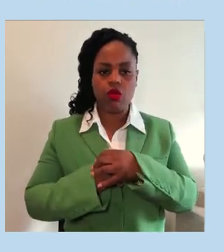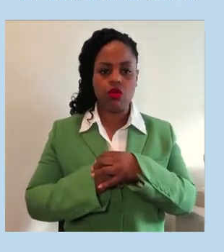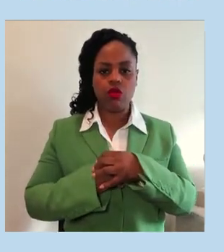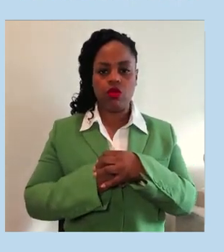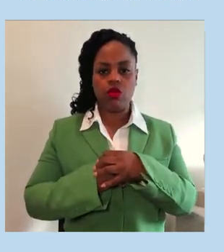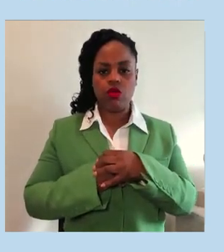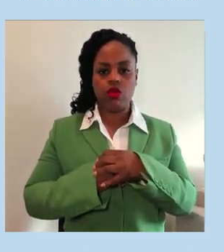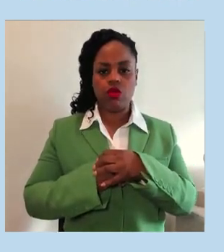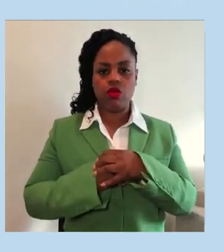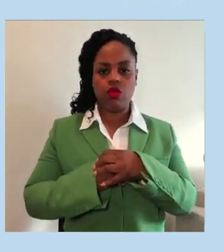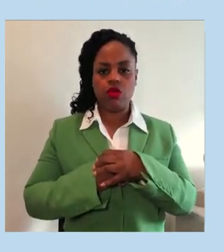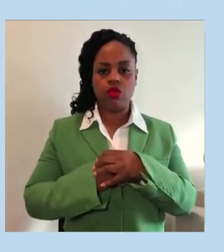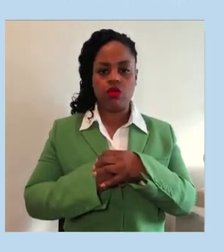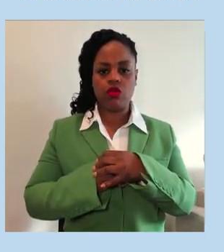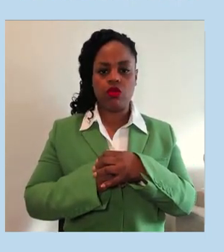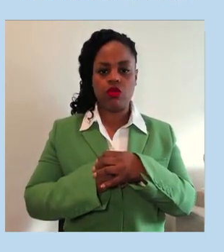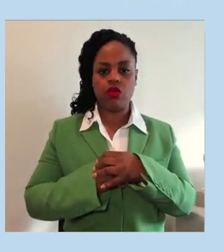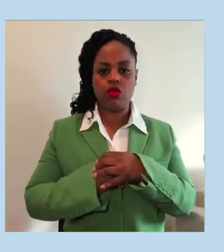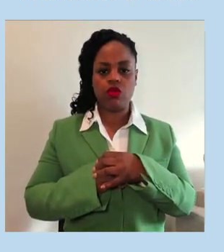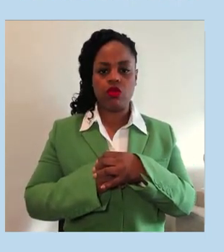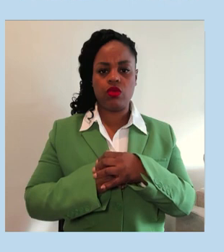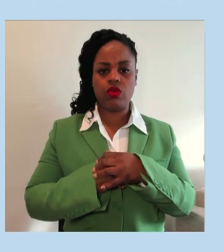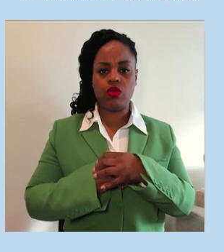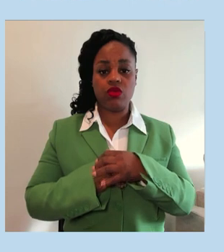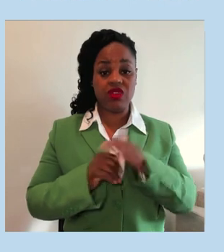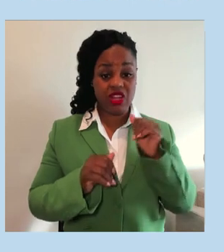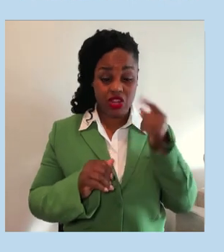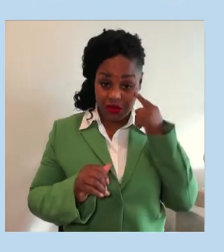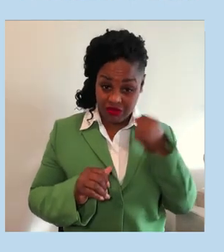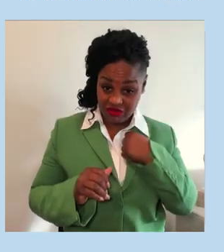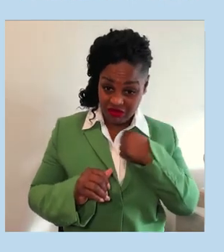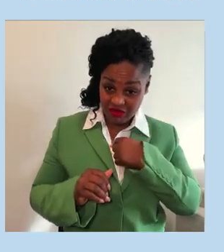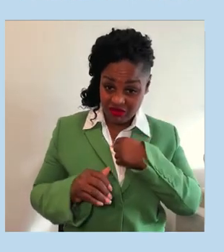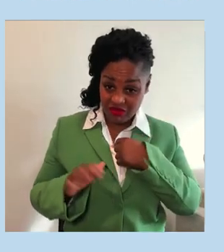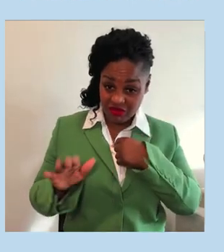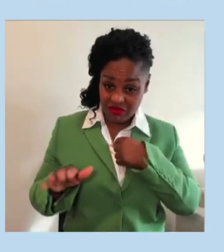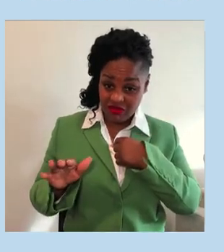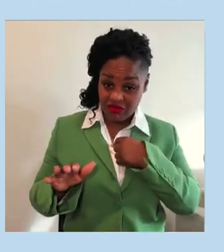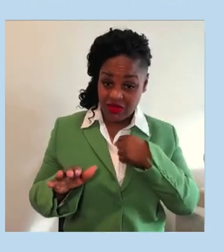Mwanza, can you hear us? I see you.